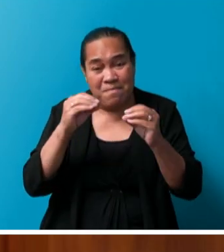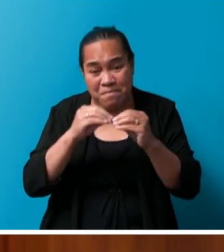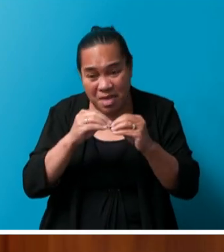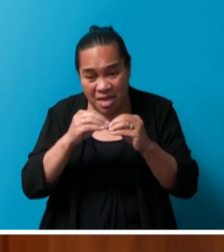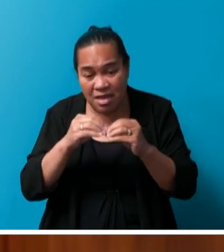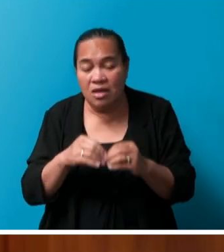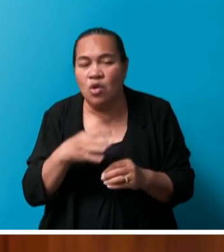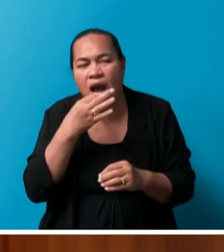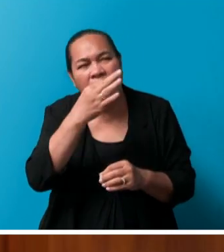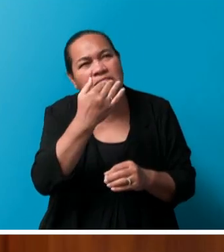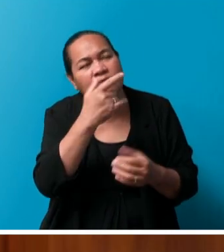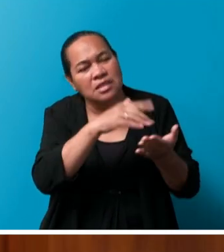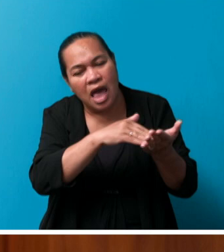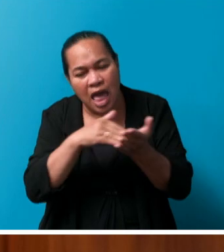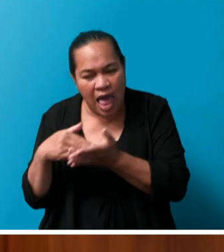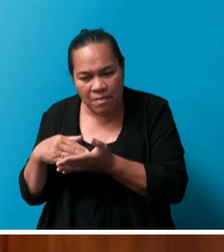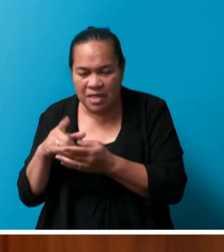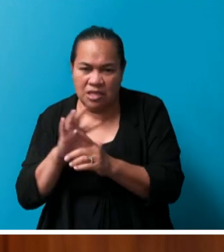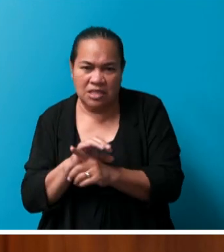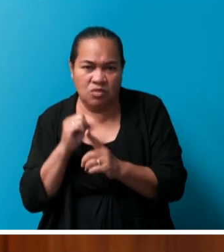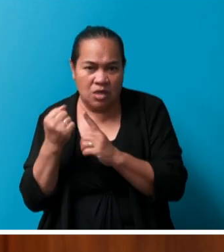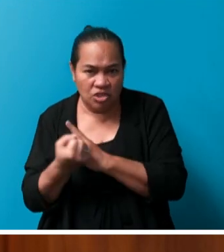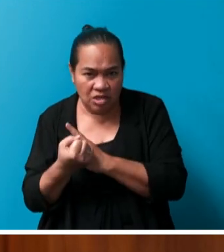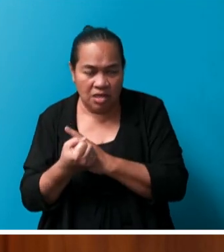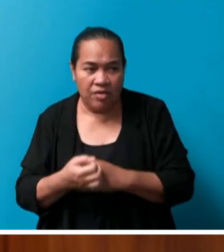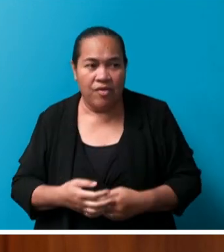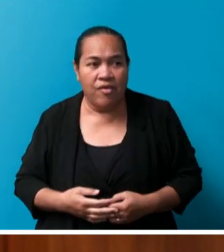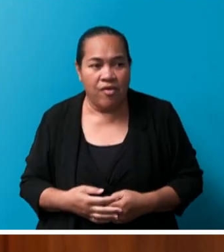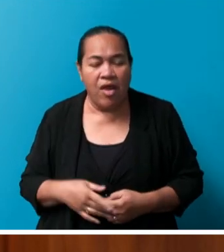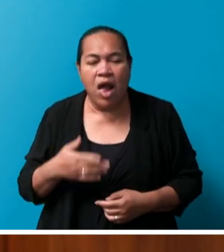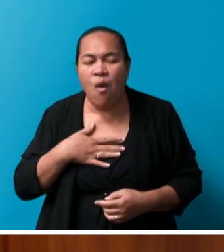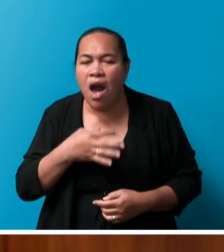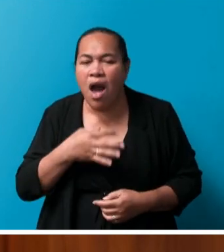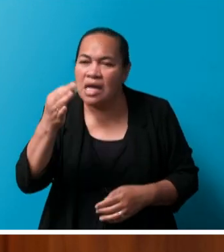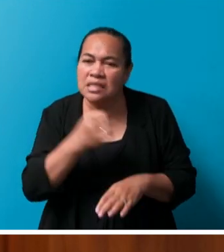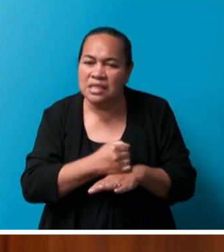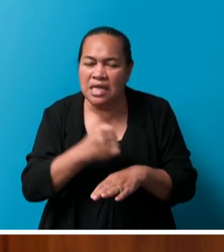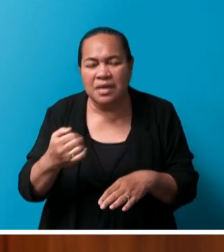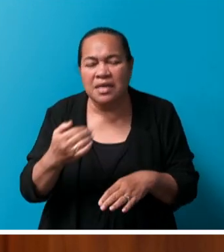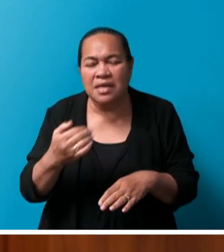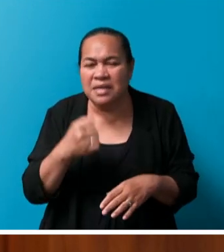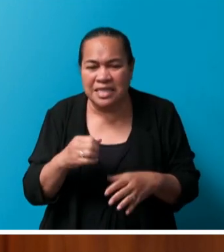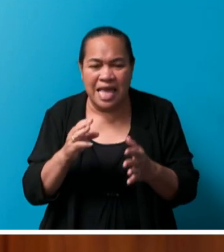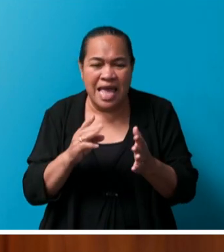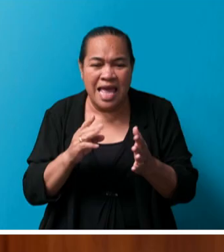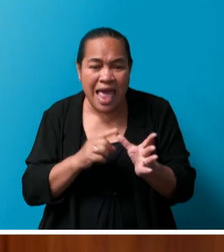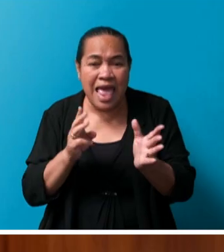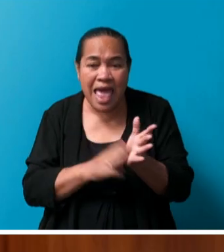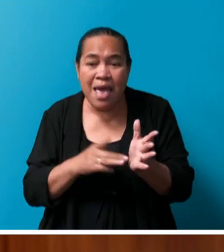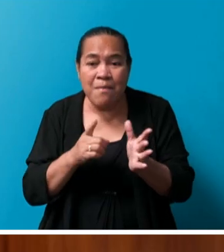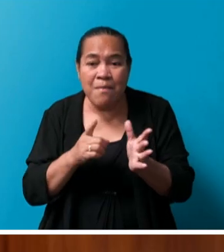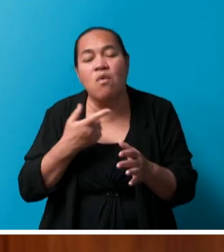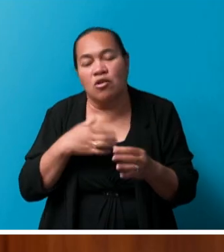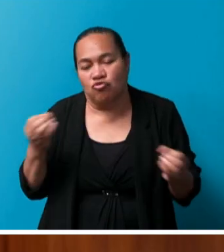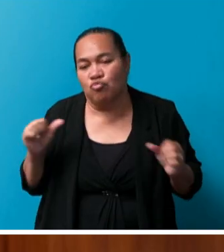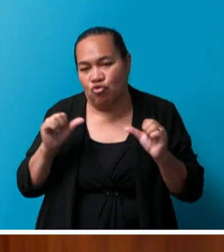to help this situation. I urge the government to strengthen the AMA further to protect